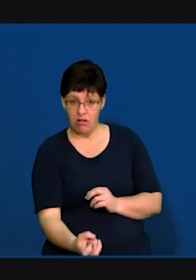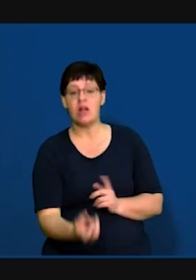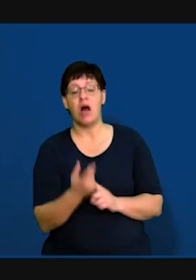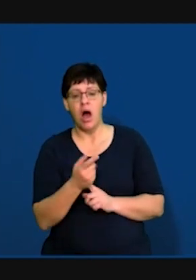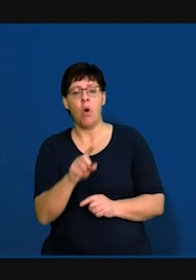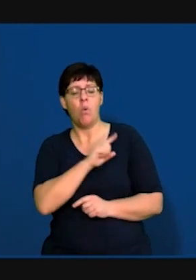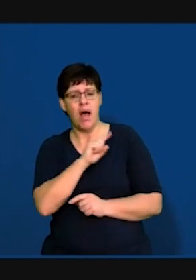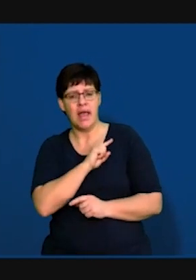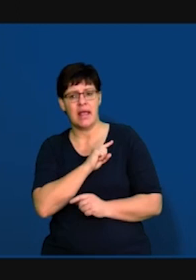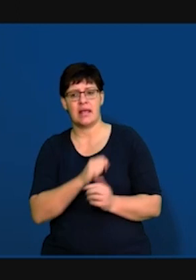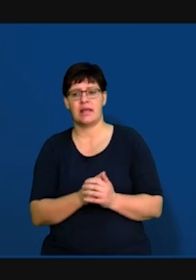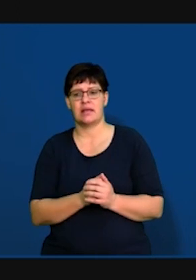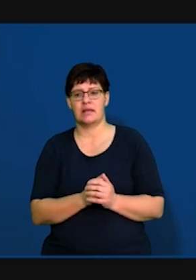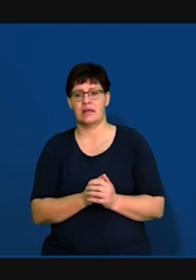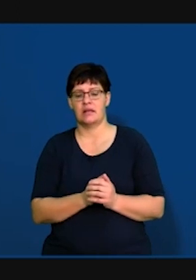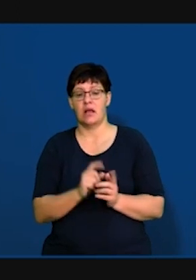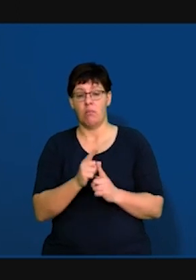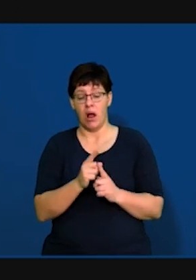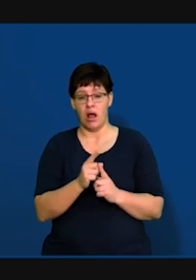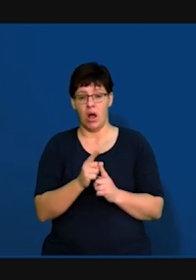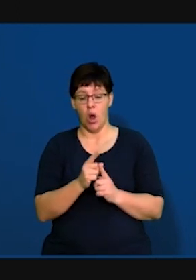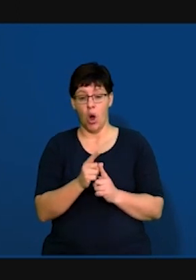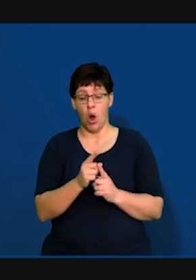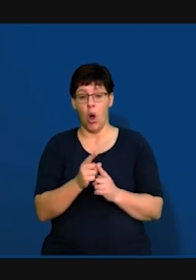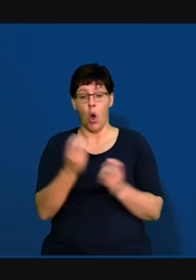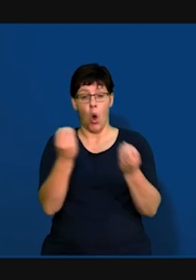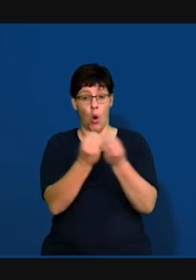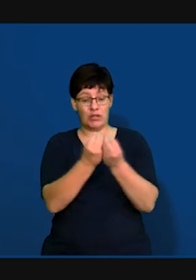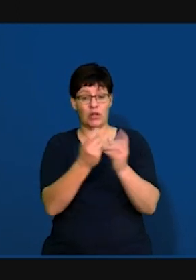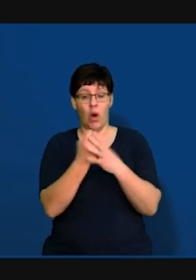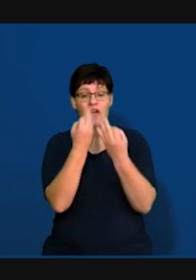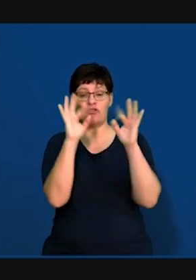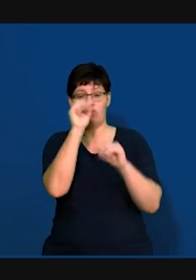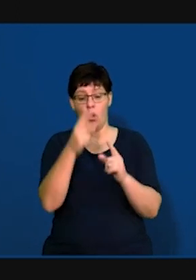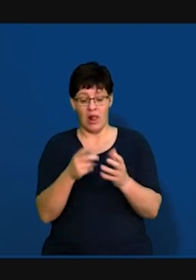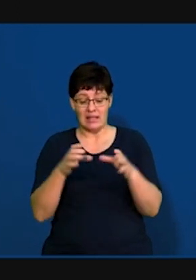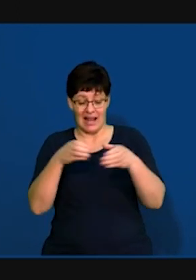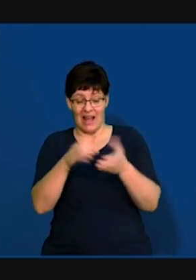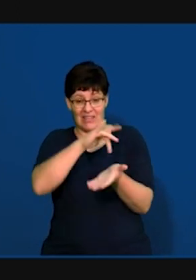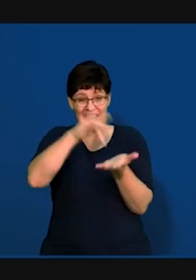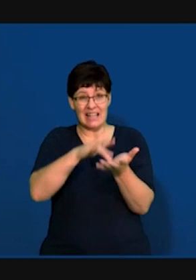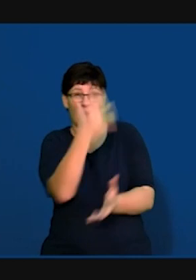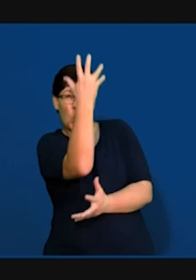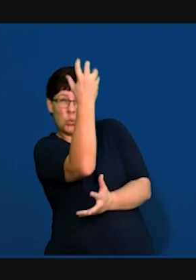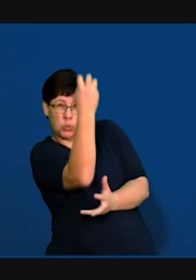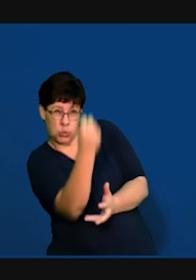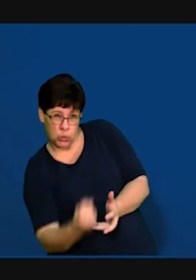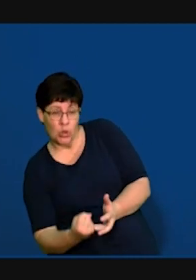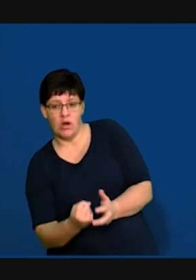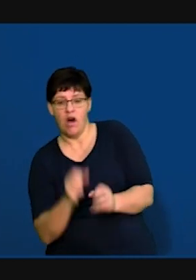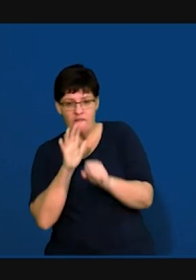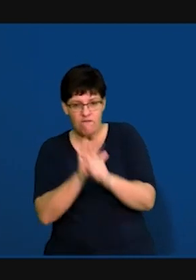the fact that the only force acting on the object during free fall is the force of gravity, not G, is the force of